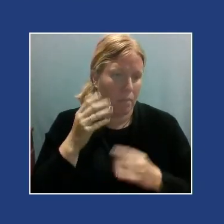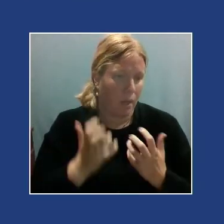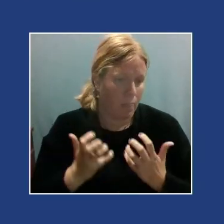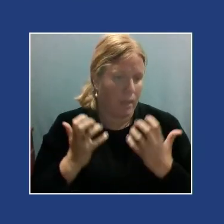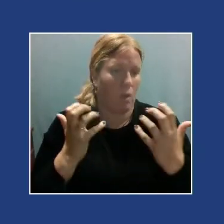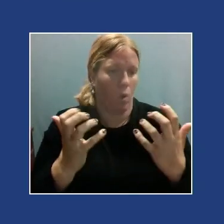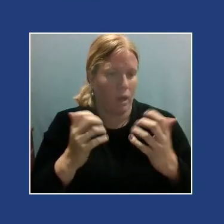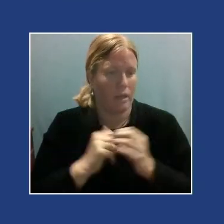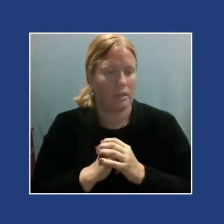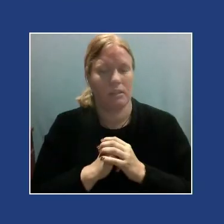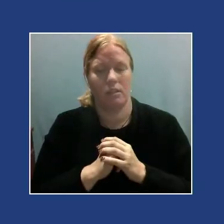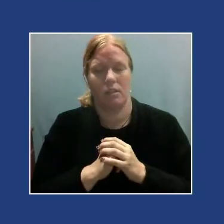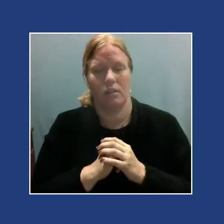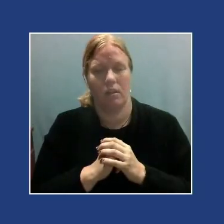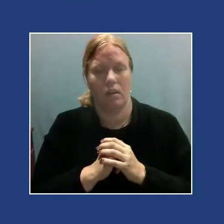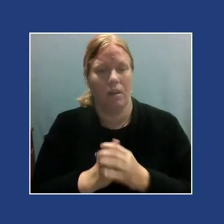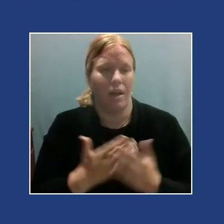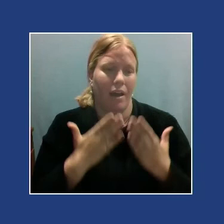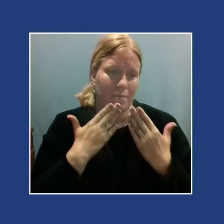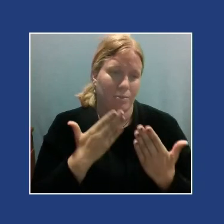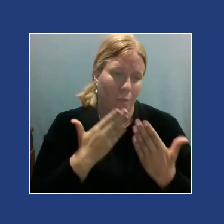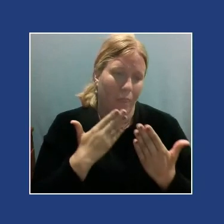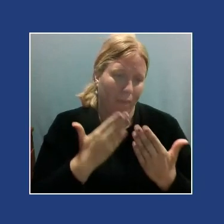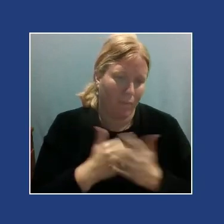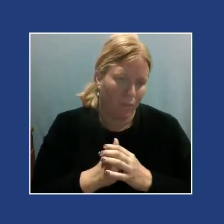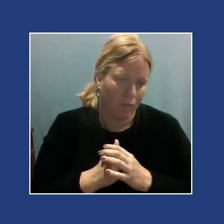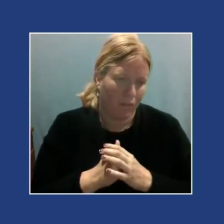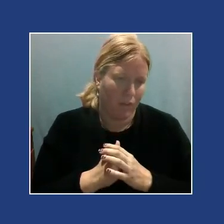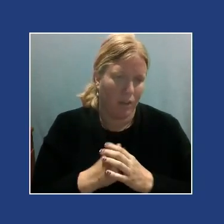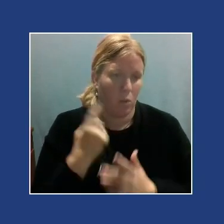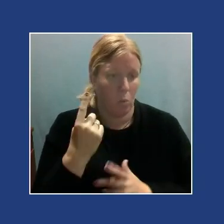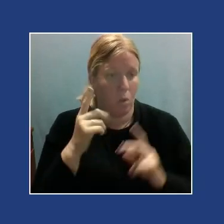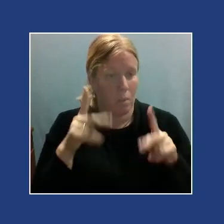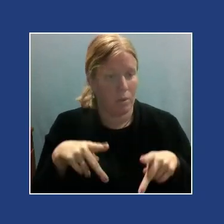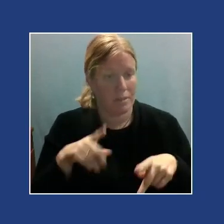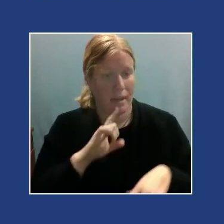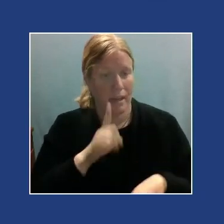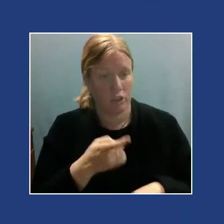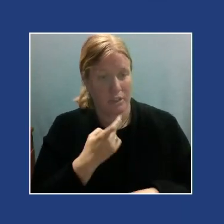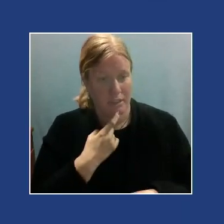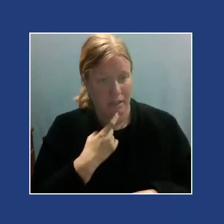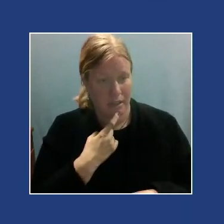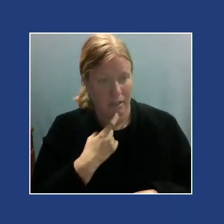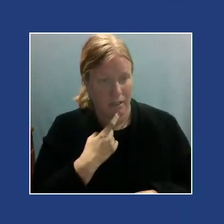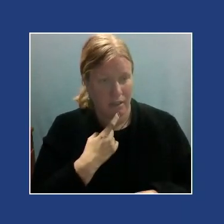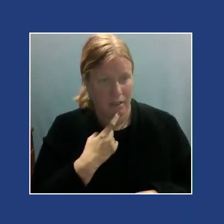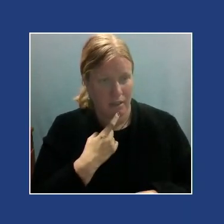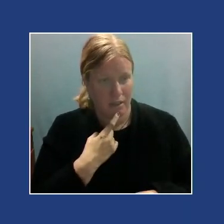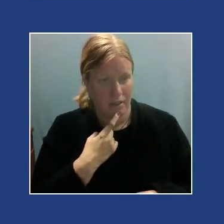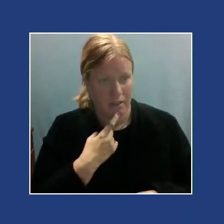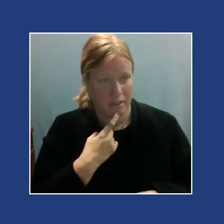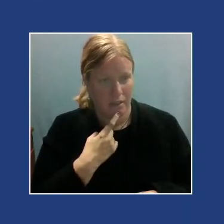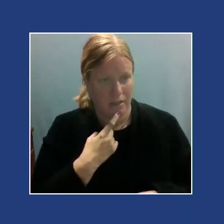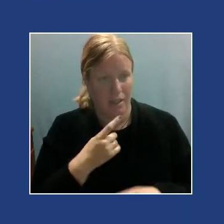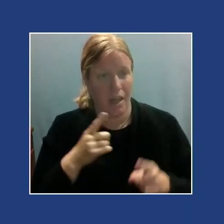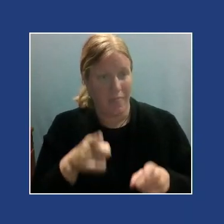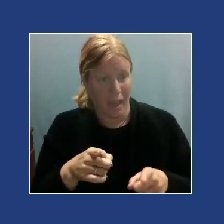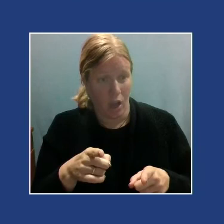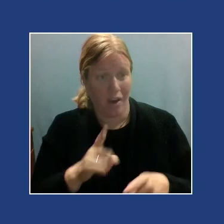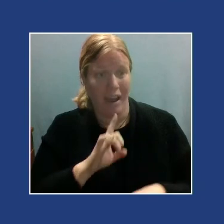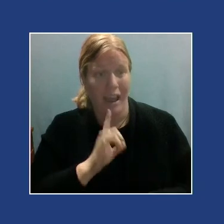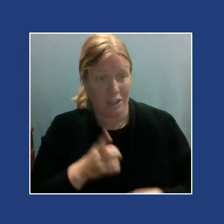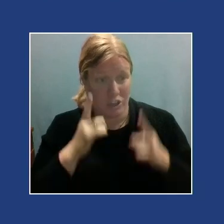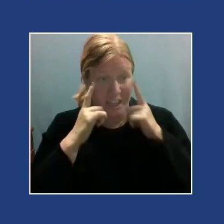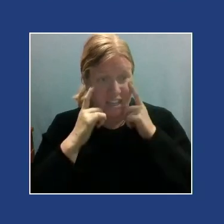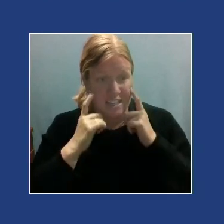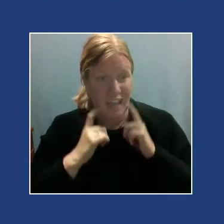I am so thankful. One person actually said that they are literally sobbing as they were